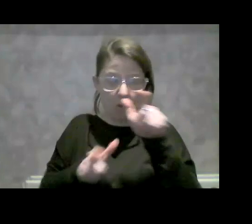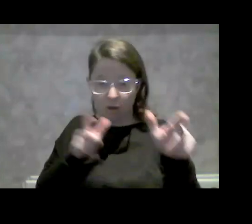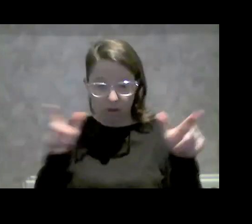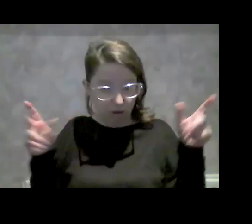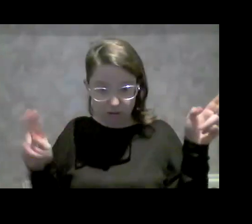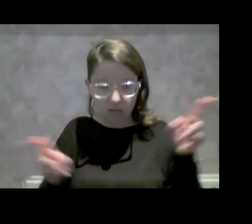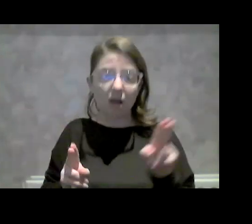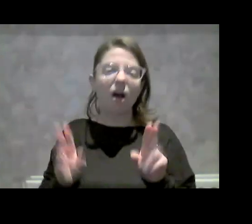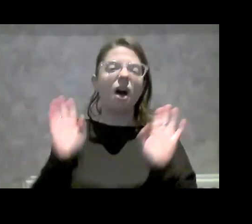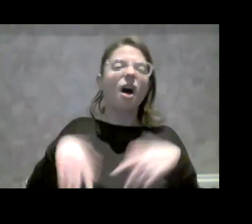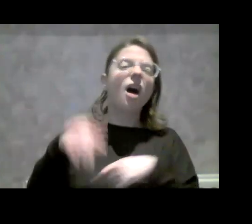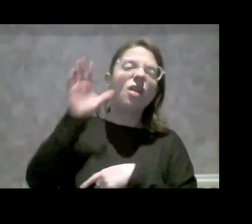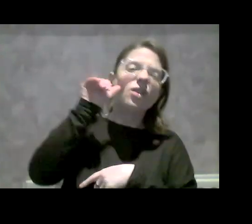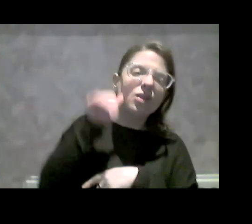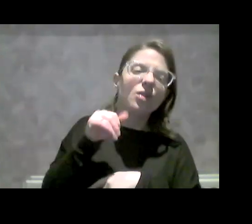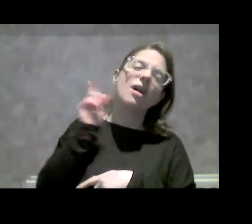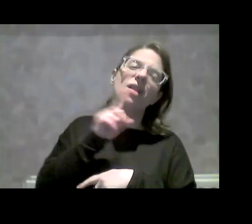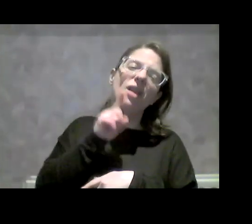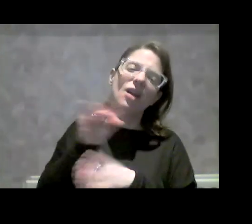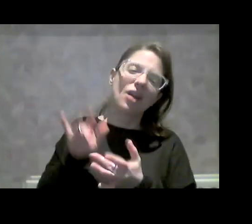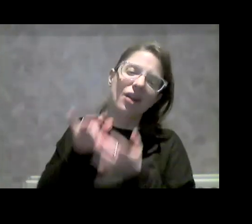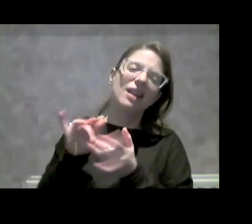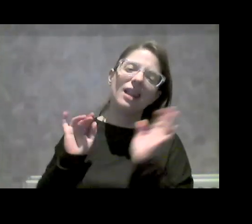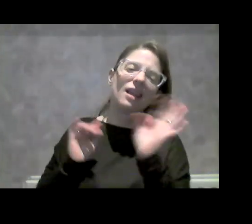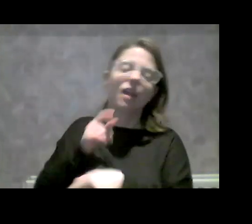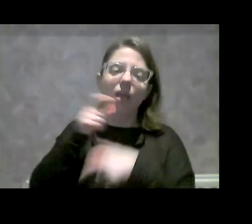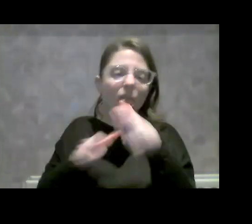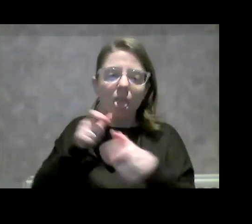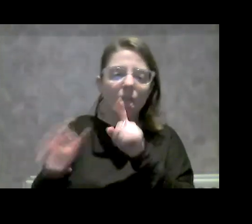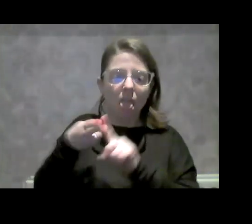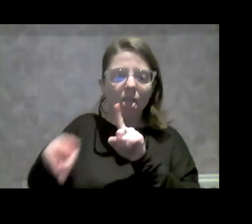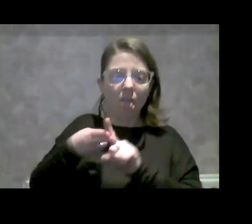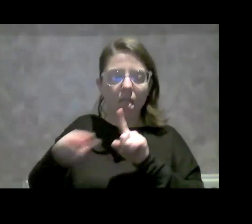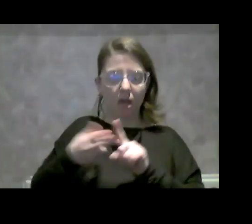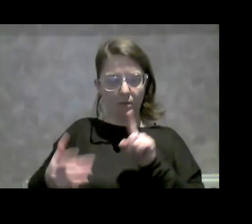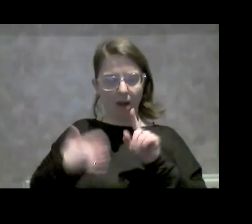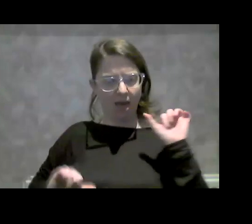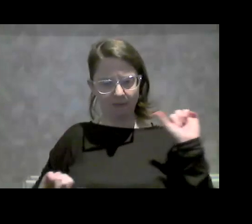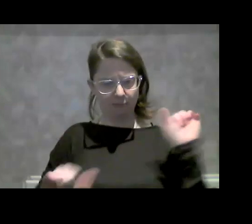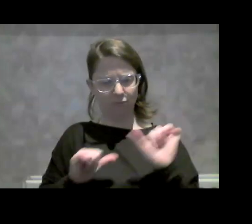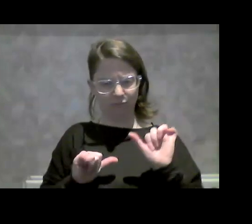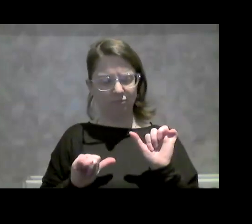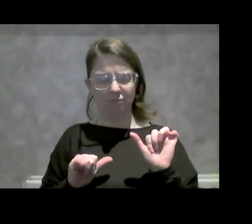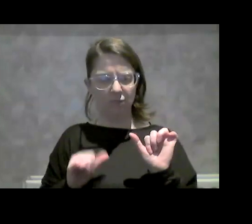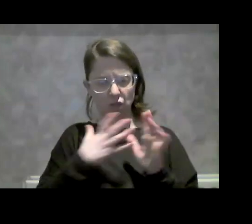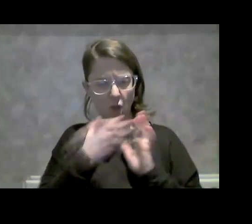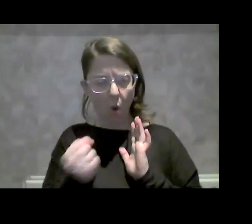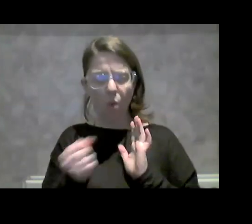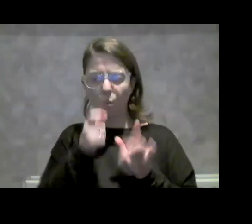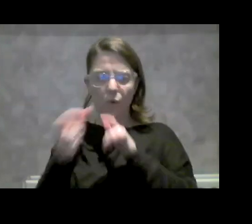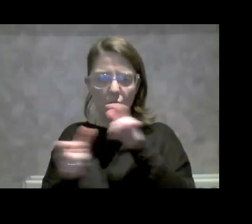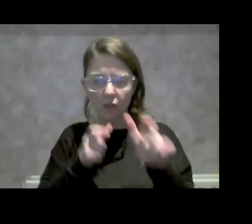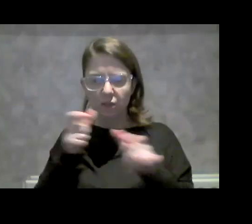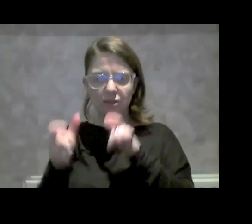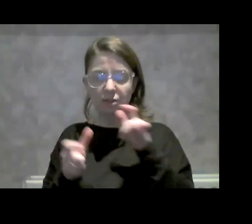cute, girlied gracefully through the grapevine of words. Lives abridged, stolen bare, vowelled to vanishing